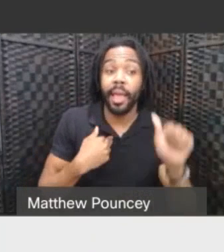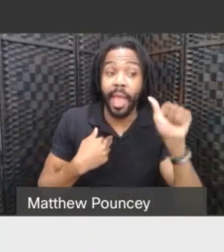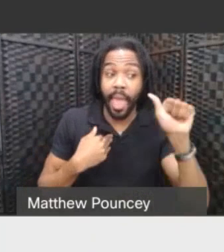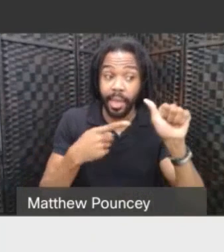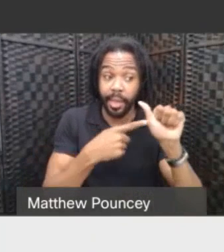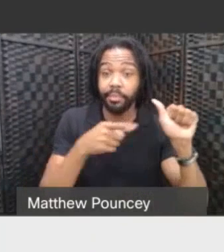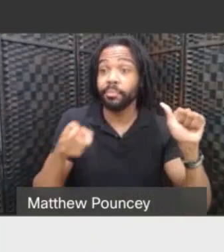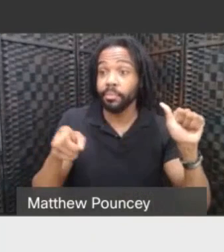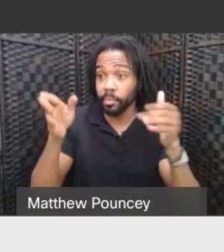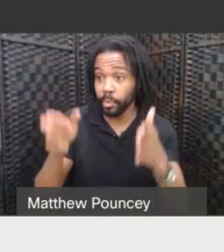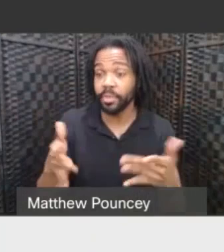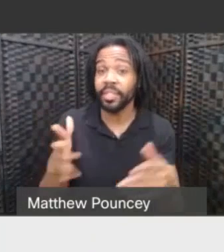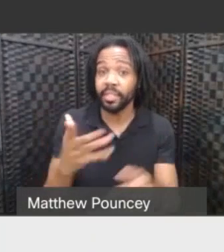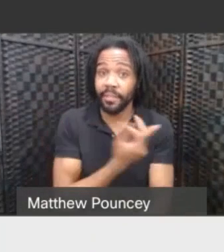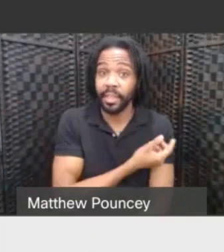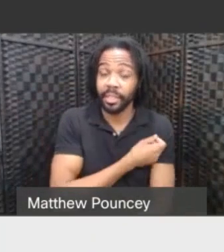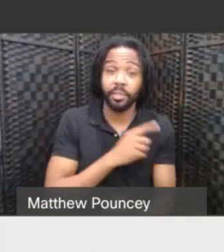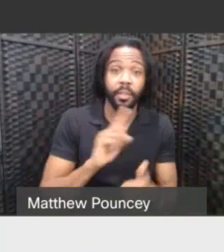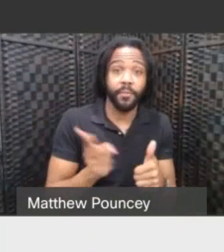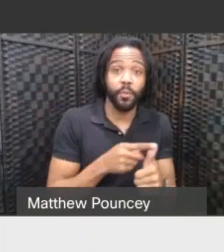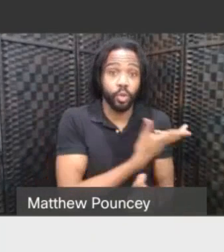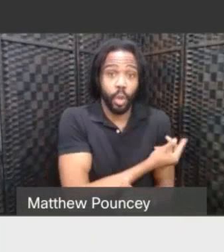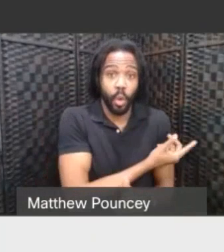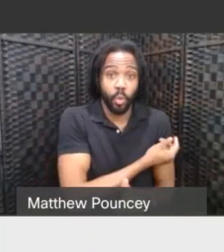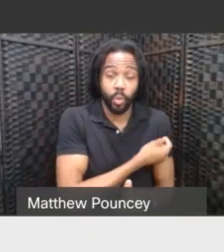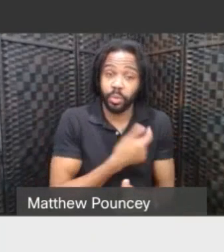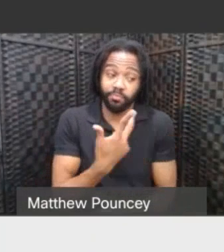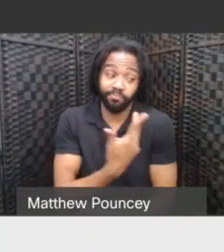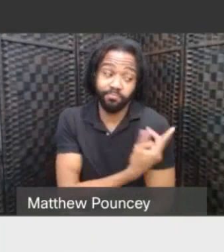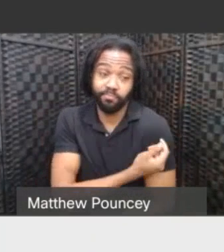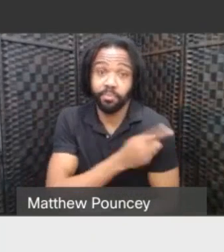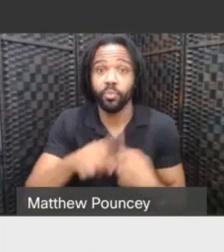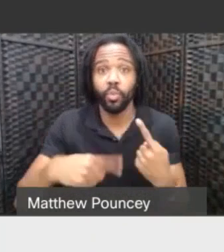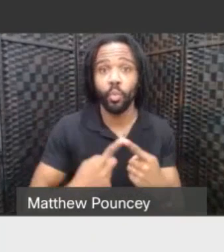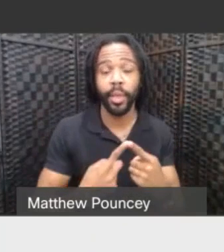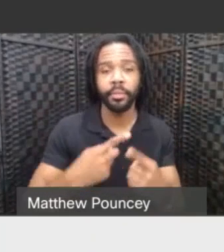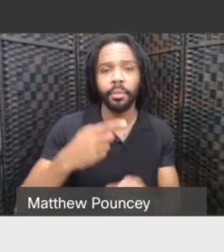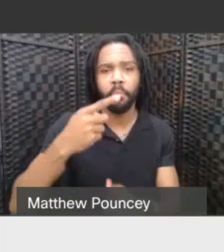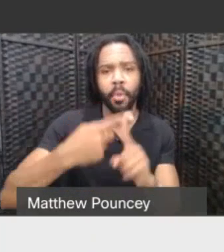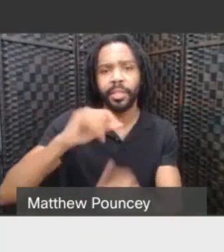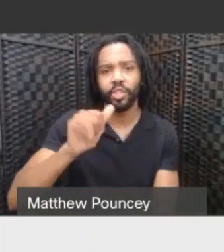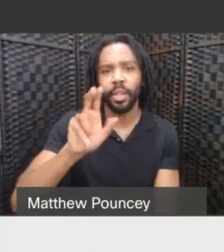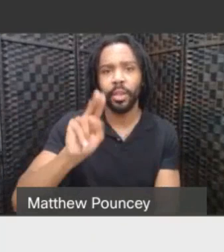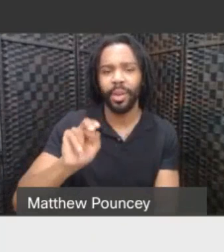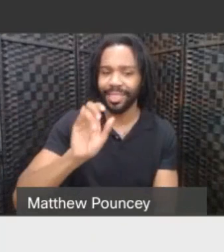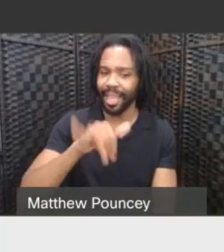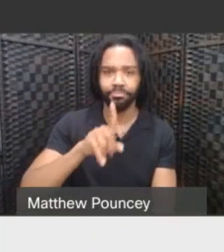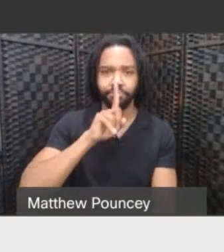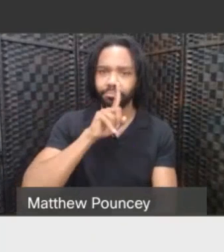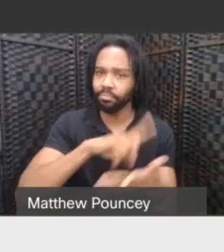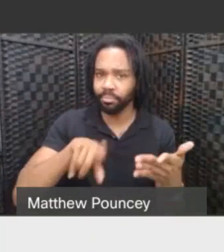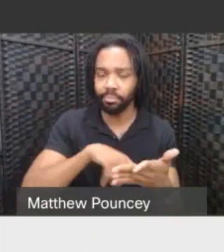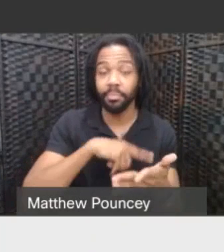had a vaccine. The first dose that was issued in January, so those are not counted. But if there are